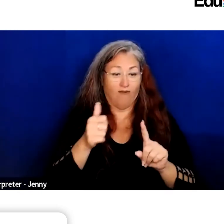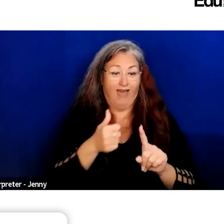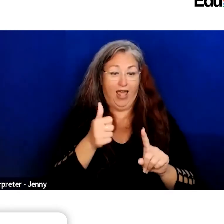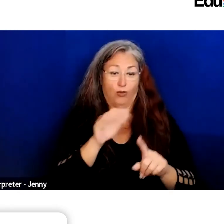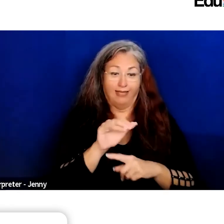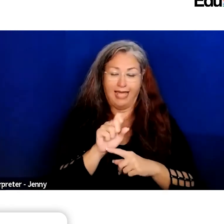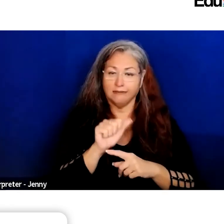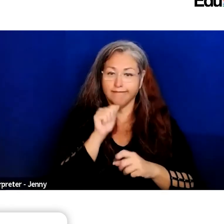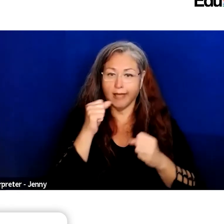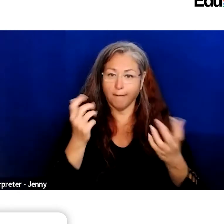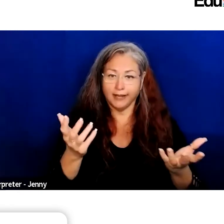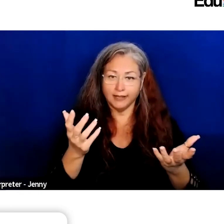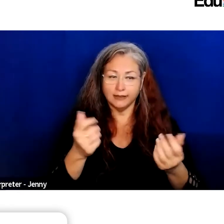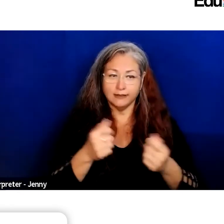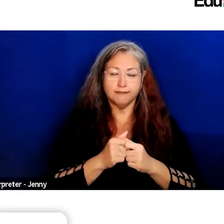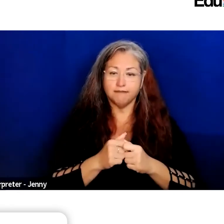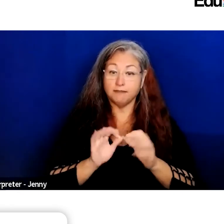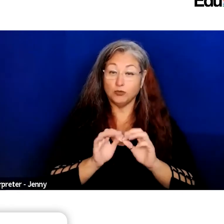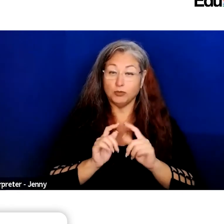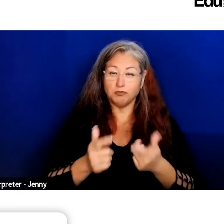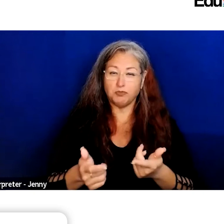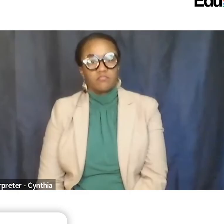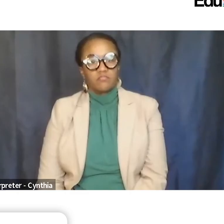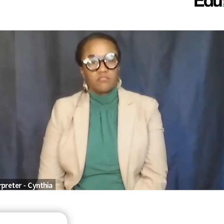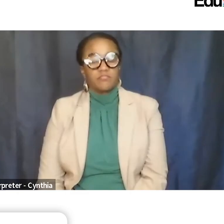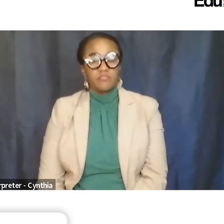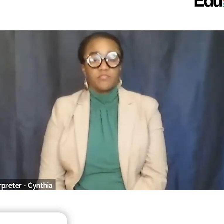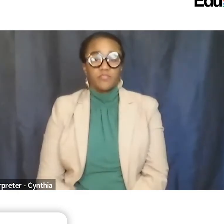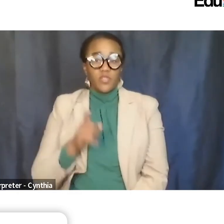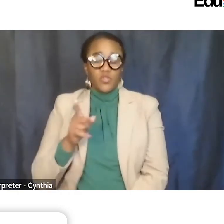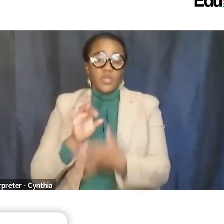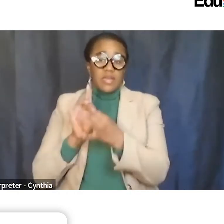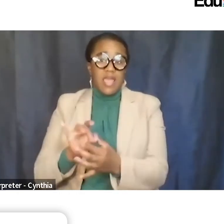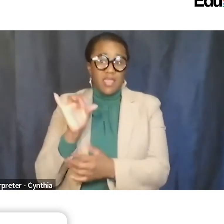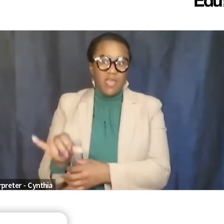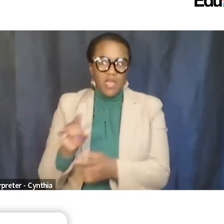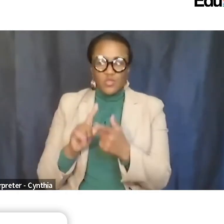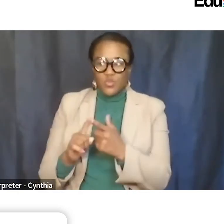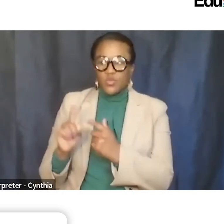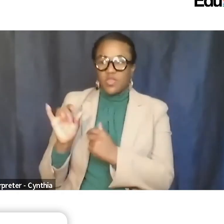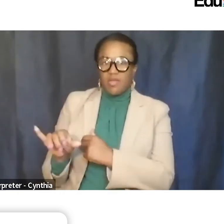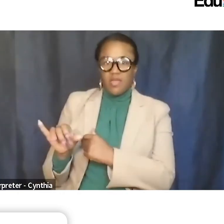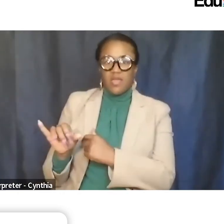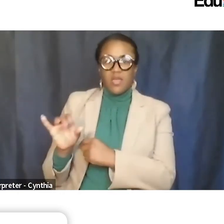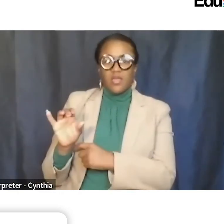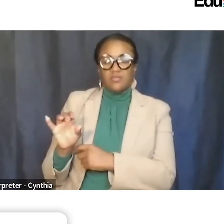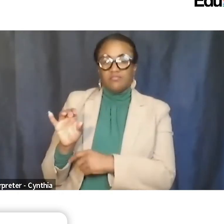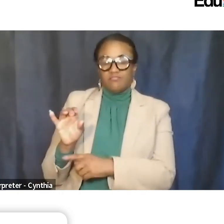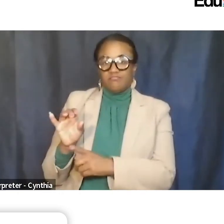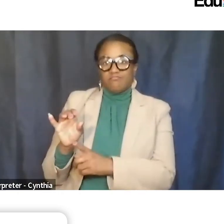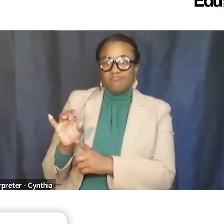case. And you connect that to the Earn It Act, and you connect the Earn It Act to the demographic